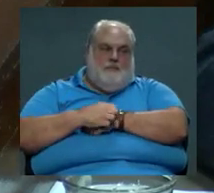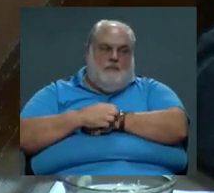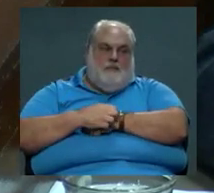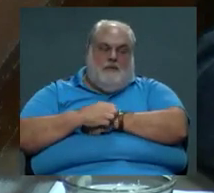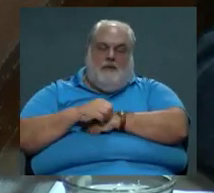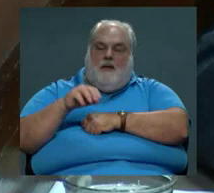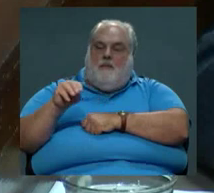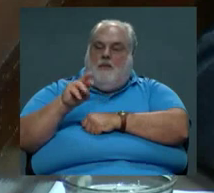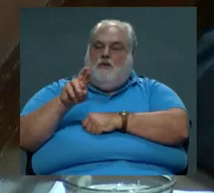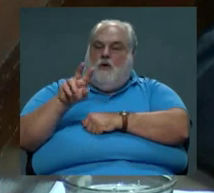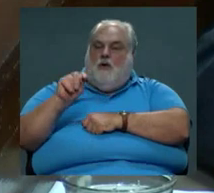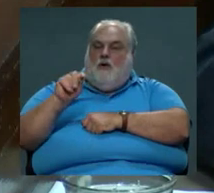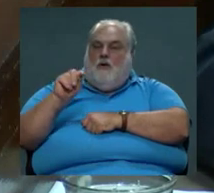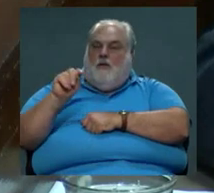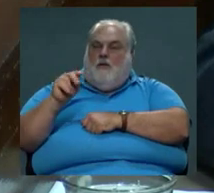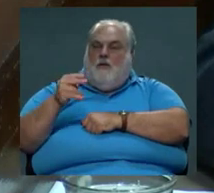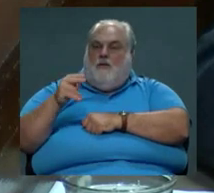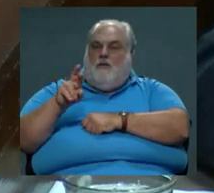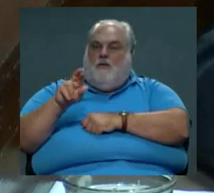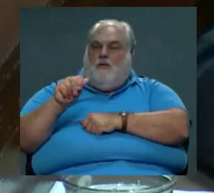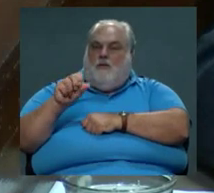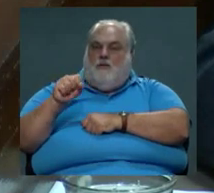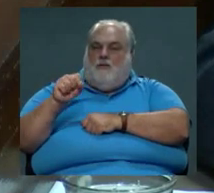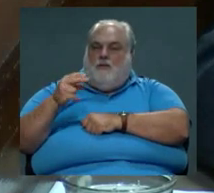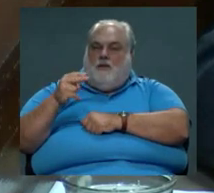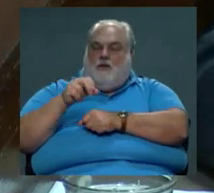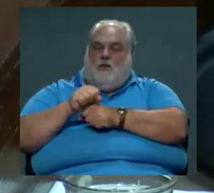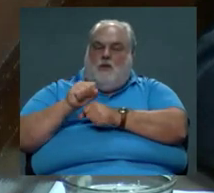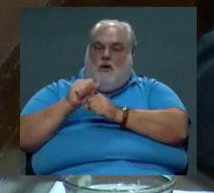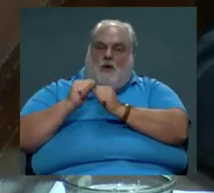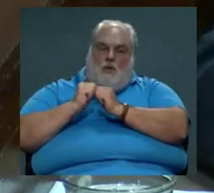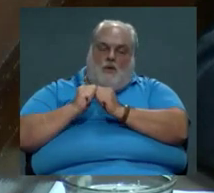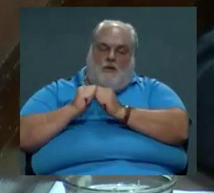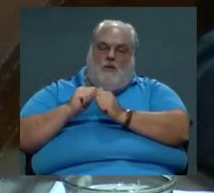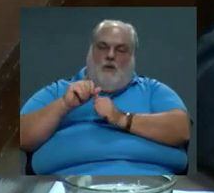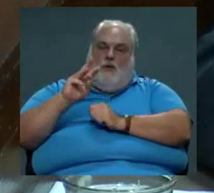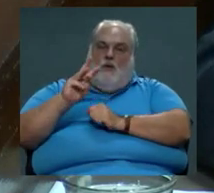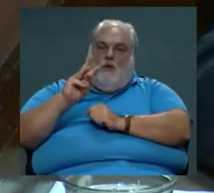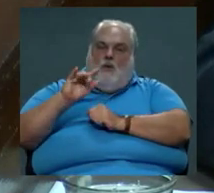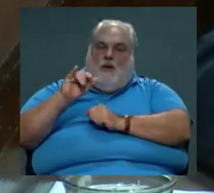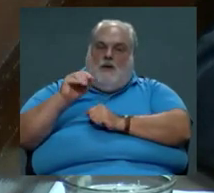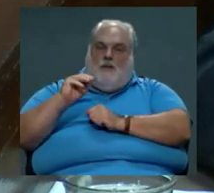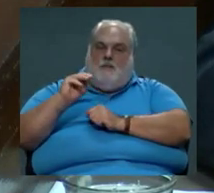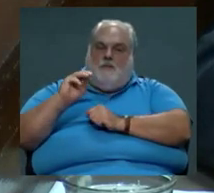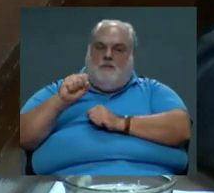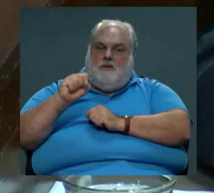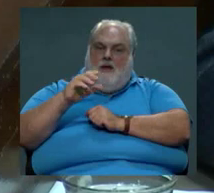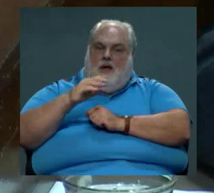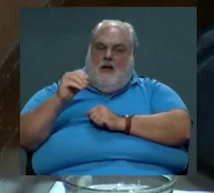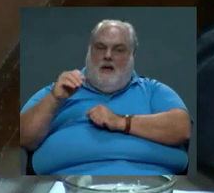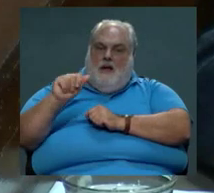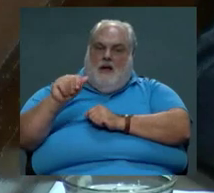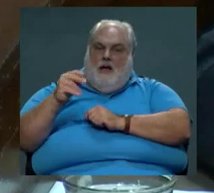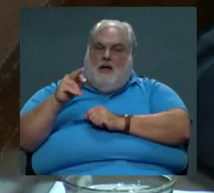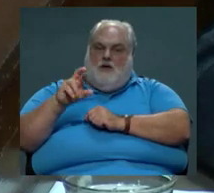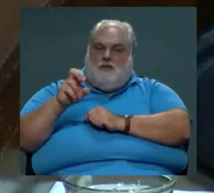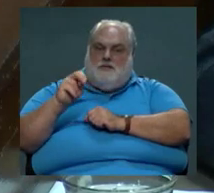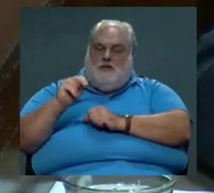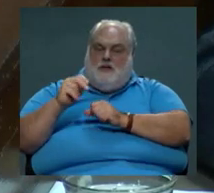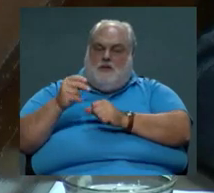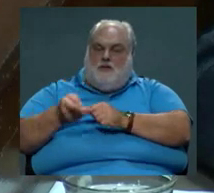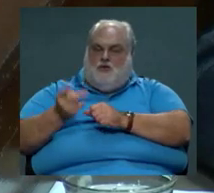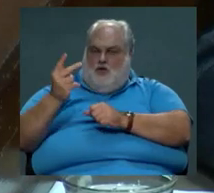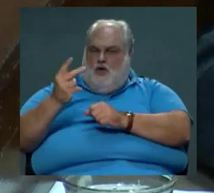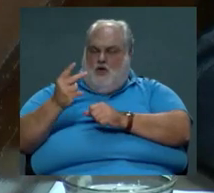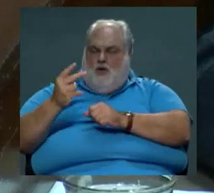Mr. Thrash is working with Peter Kumpy of Williams and Anderson and with two firms out of the state of Georgia, and